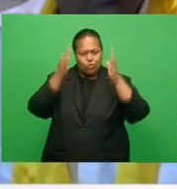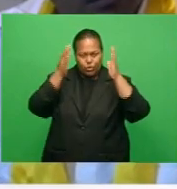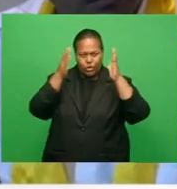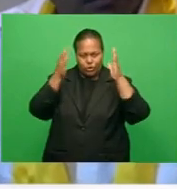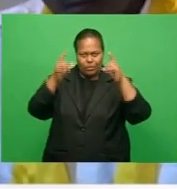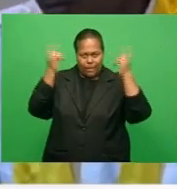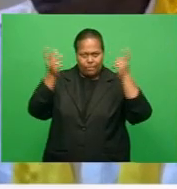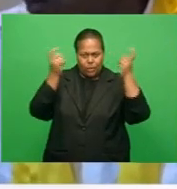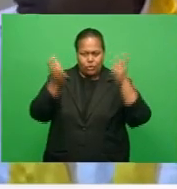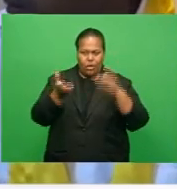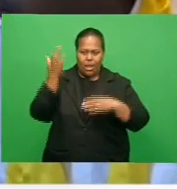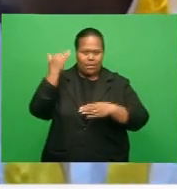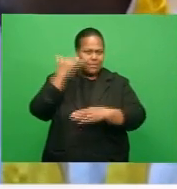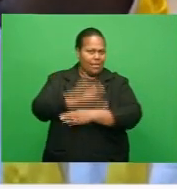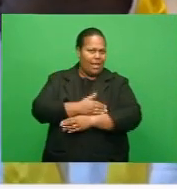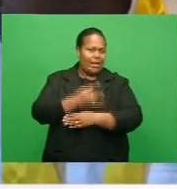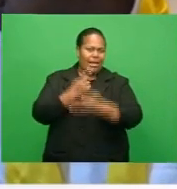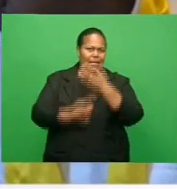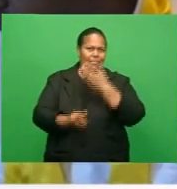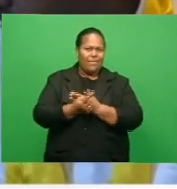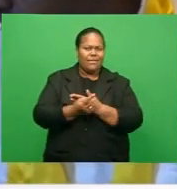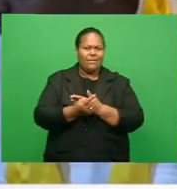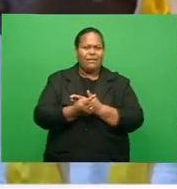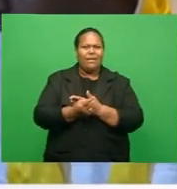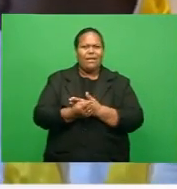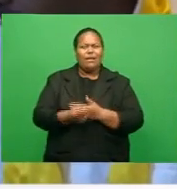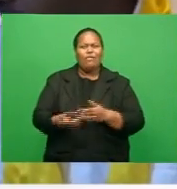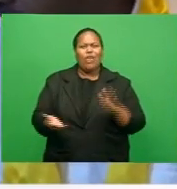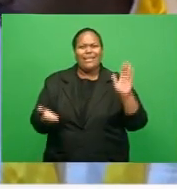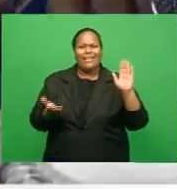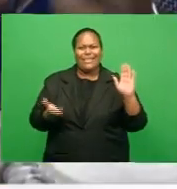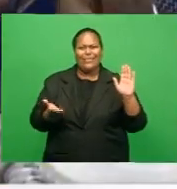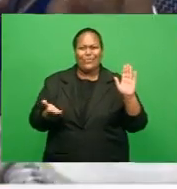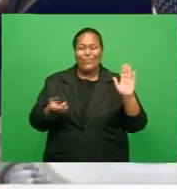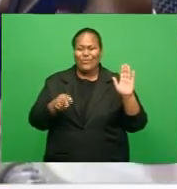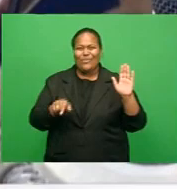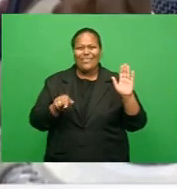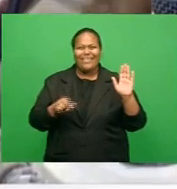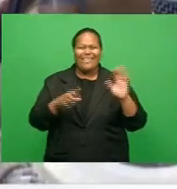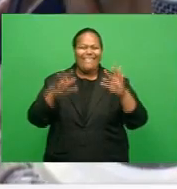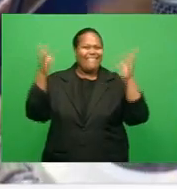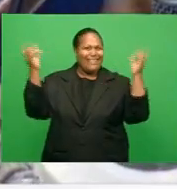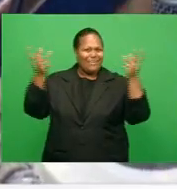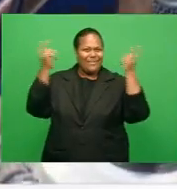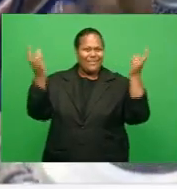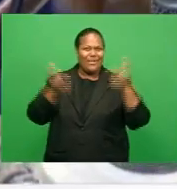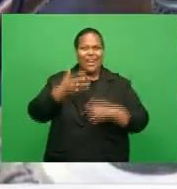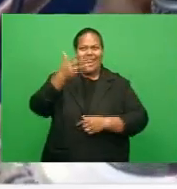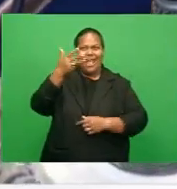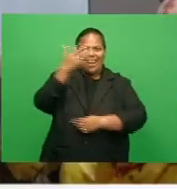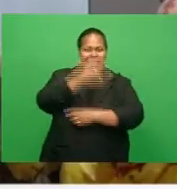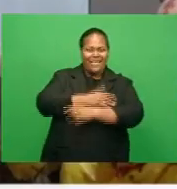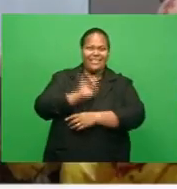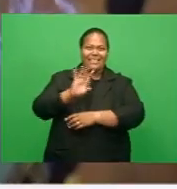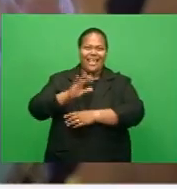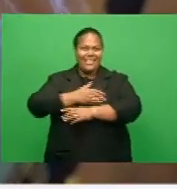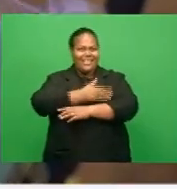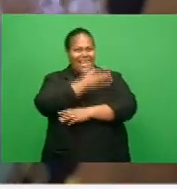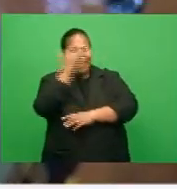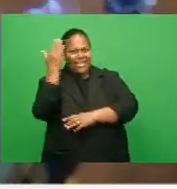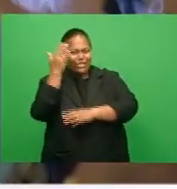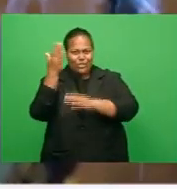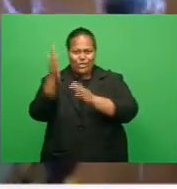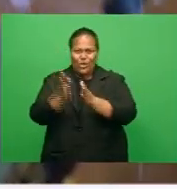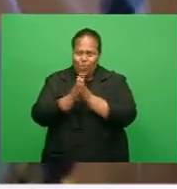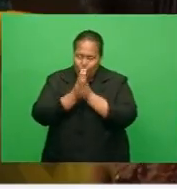night. Navratri is a Hindu festival that spans 9 nights in 10 days. Celebrations include worshipping 9 goddesses